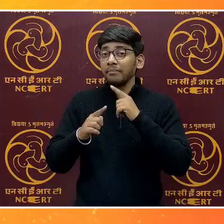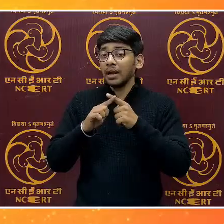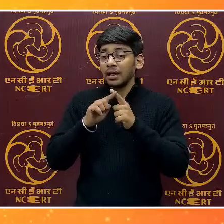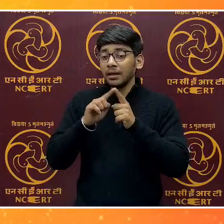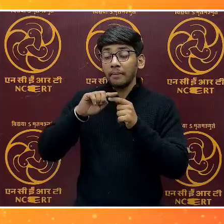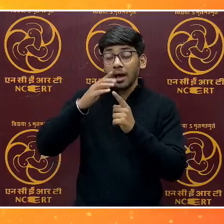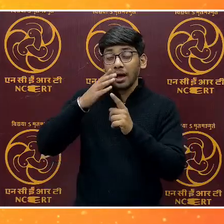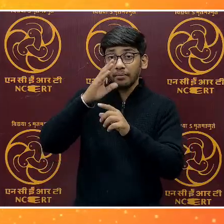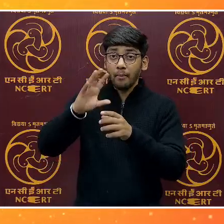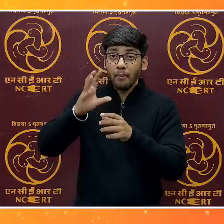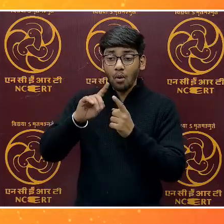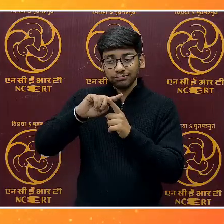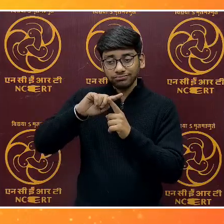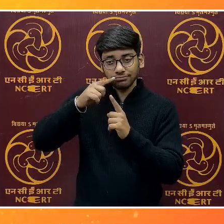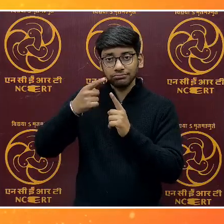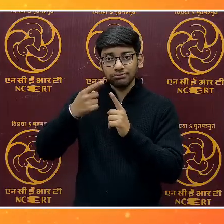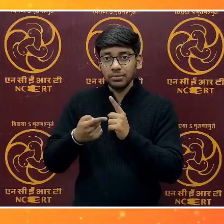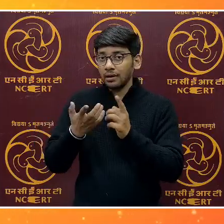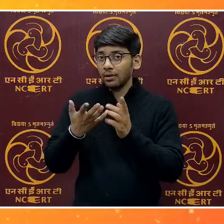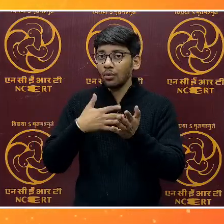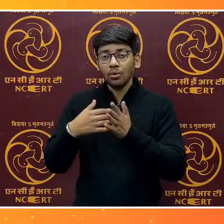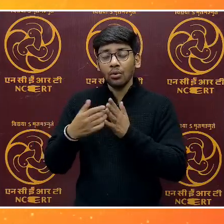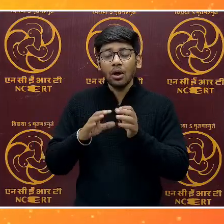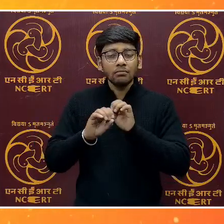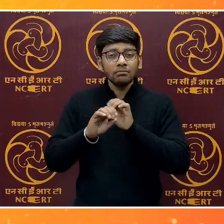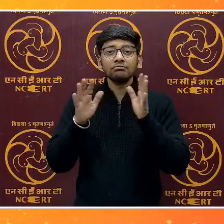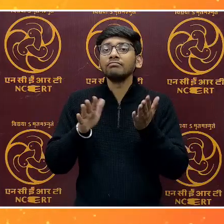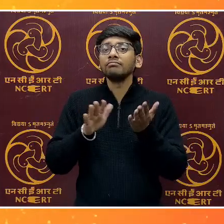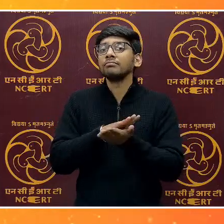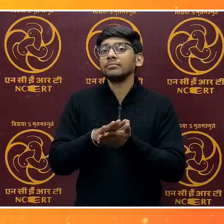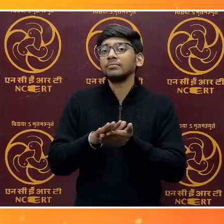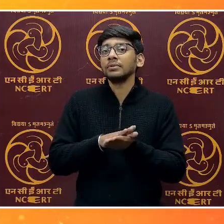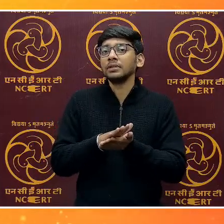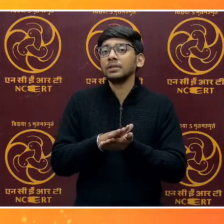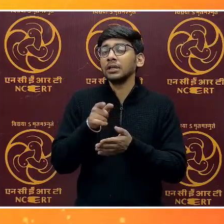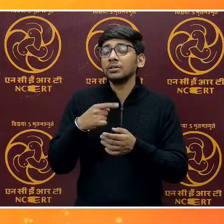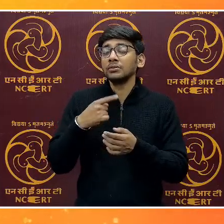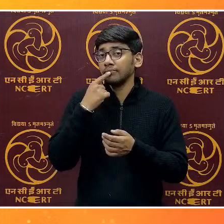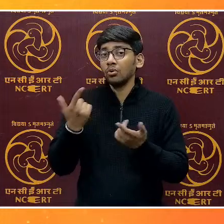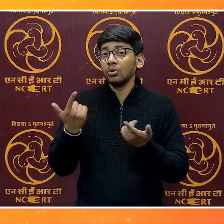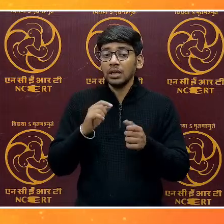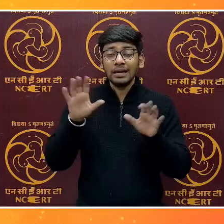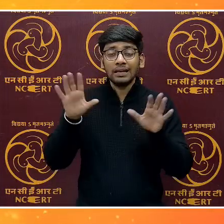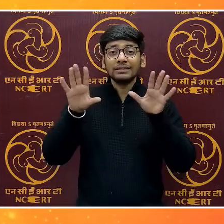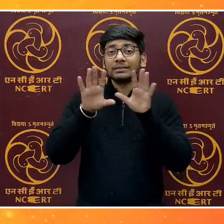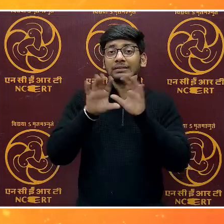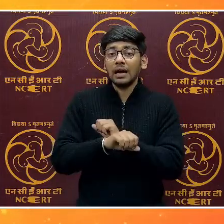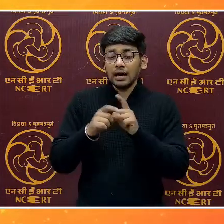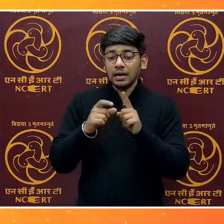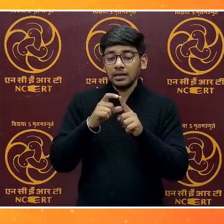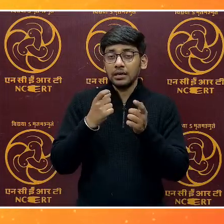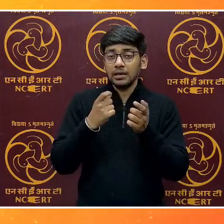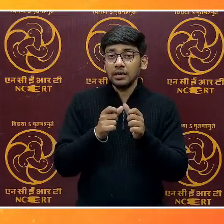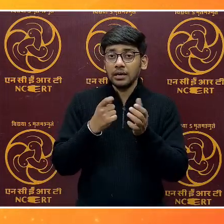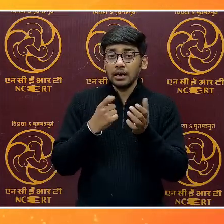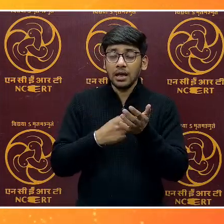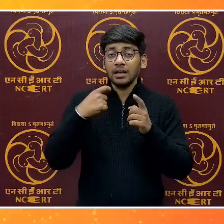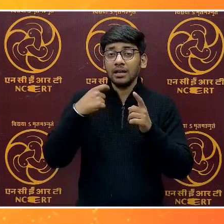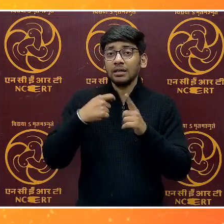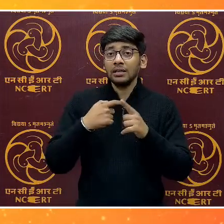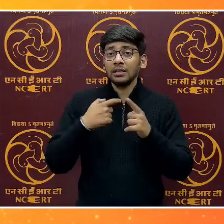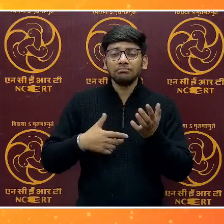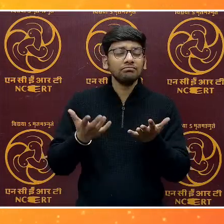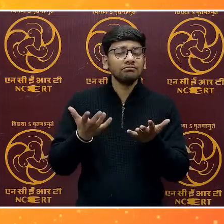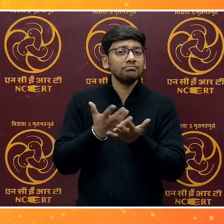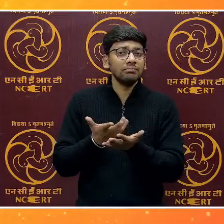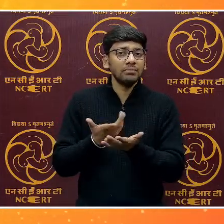of the ball will not have any light, and that side would be called dark. So at home also you can discuss